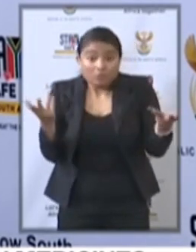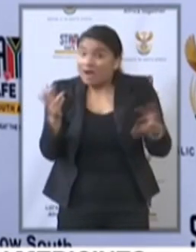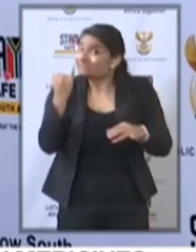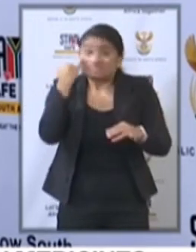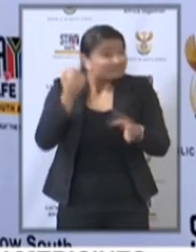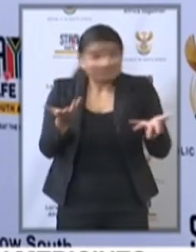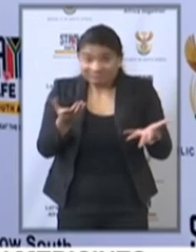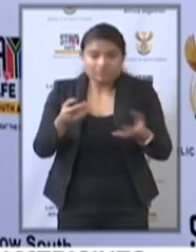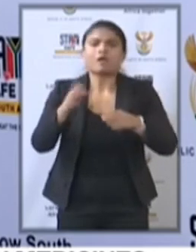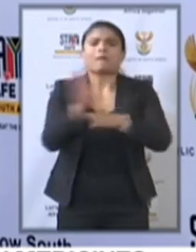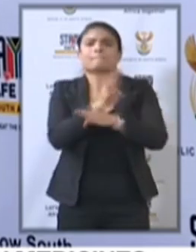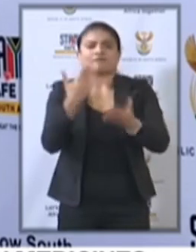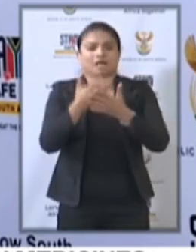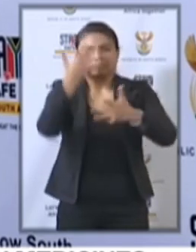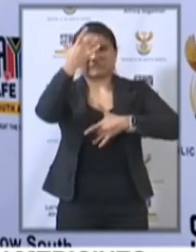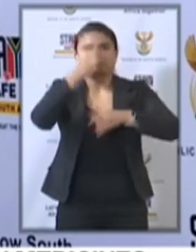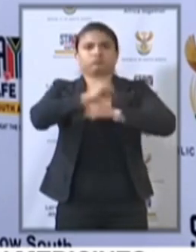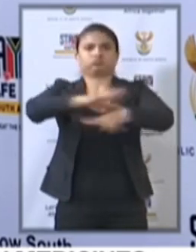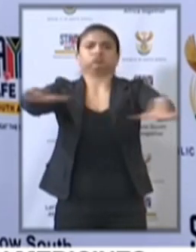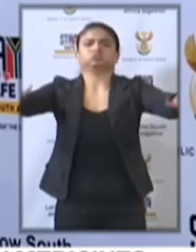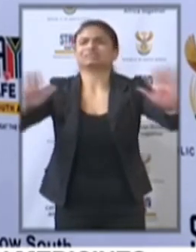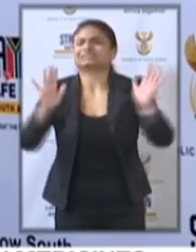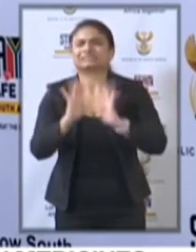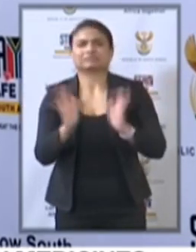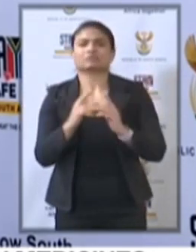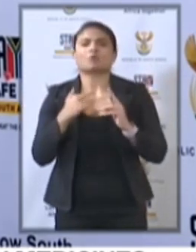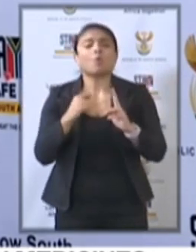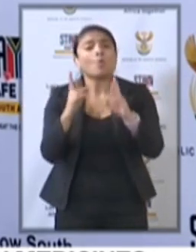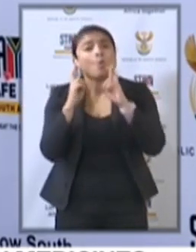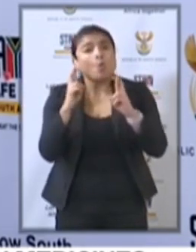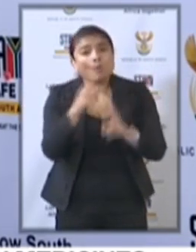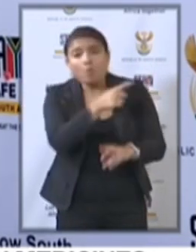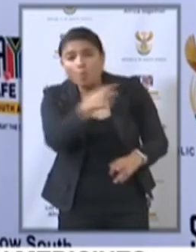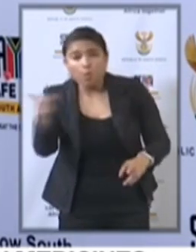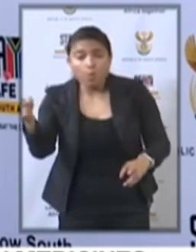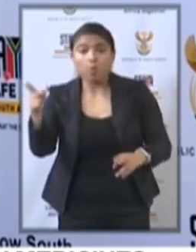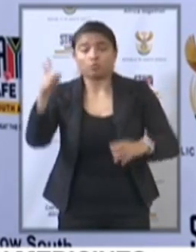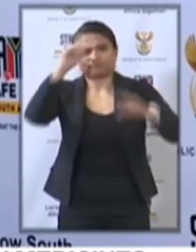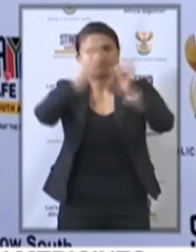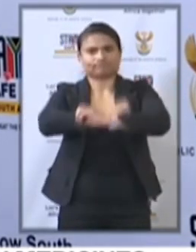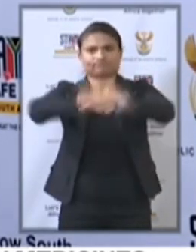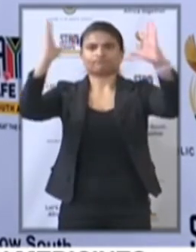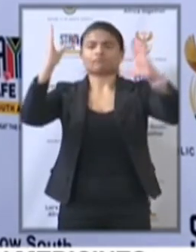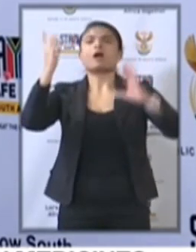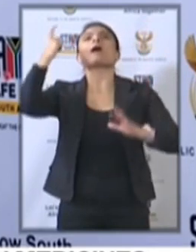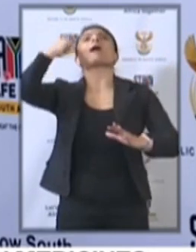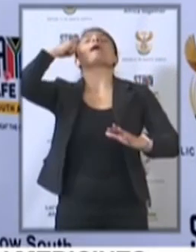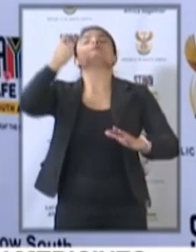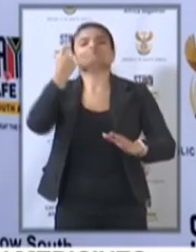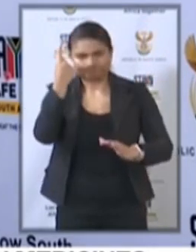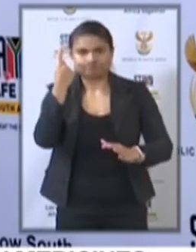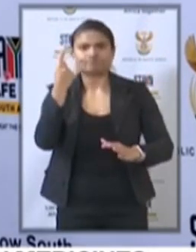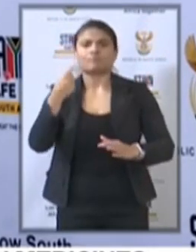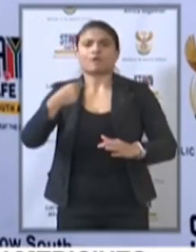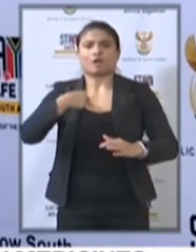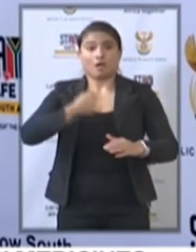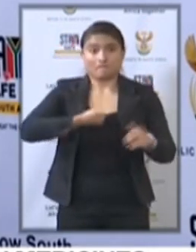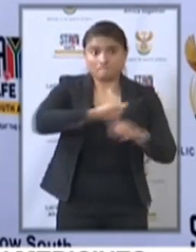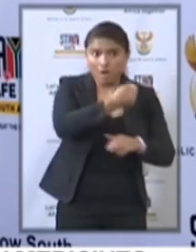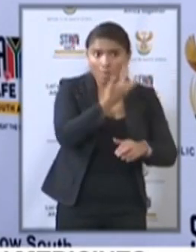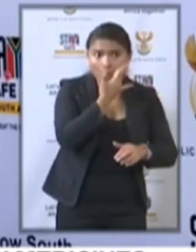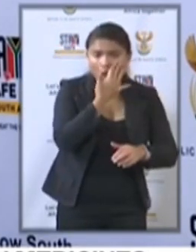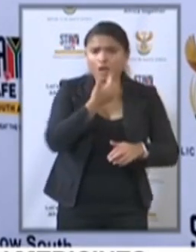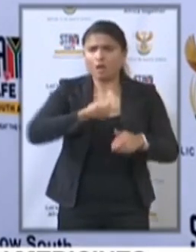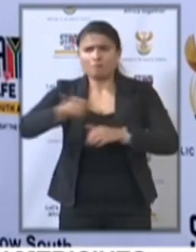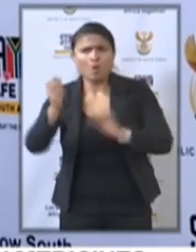And I hope everyone now is sane enough and absolutely clear that as we are